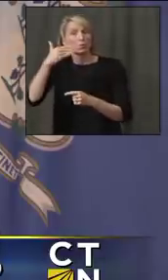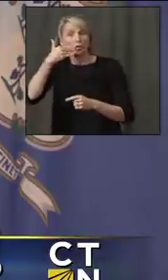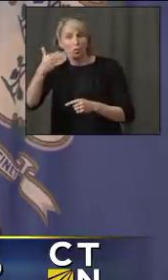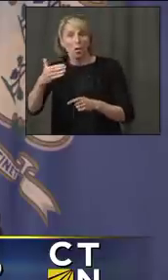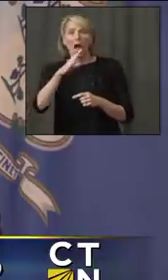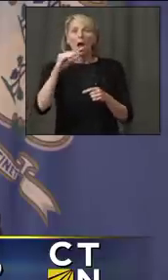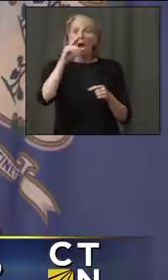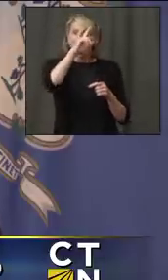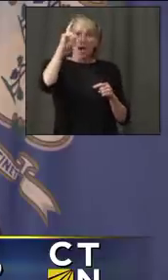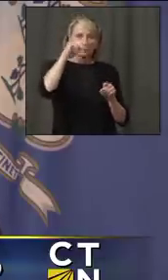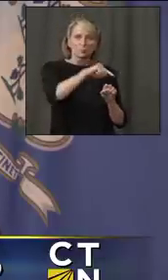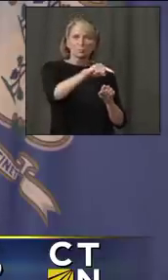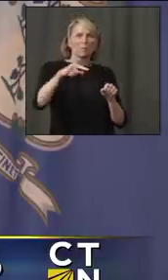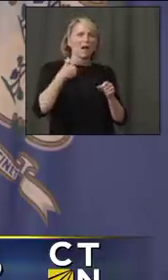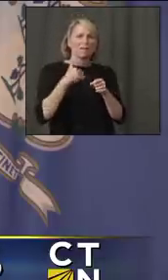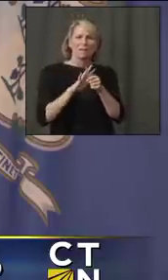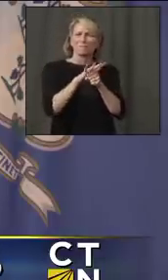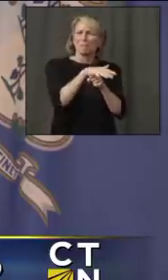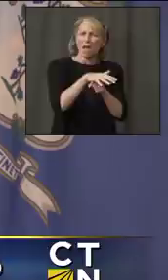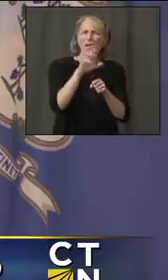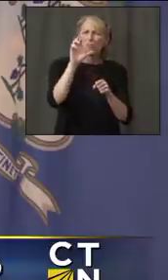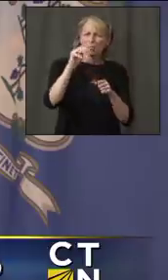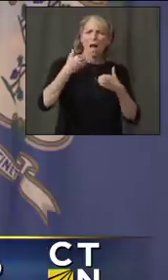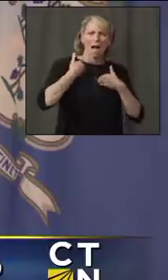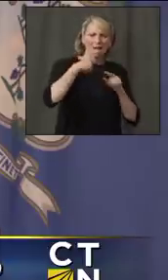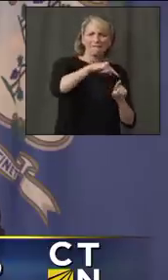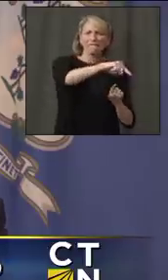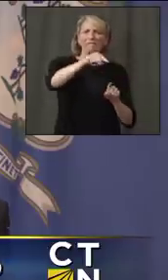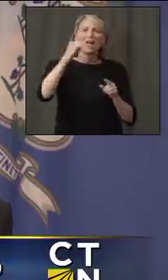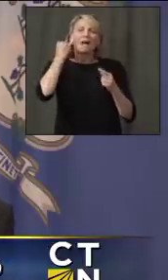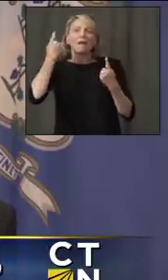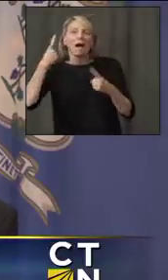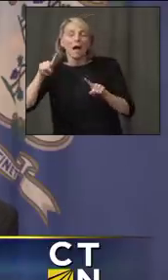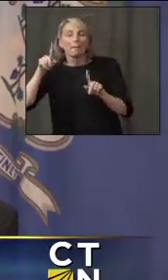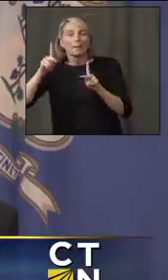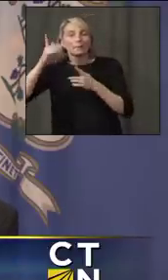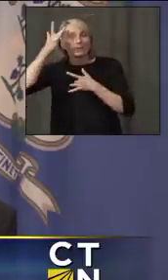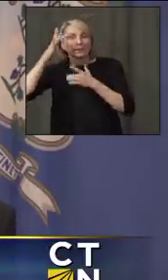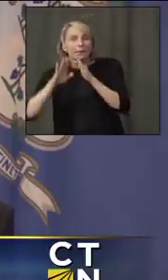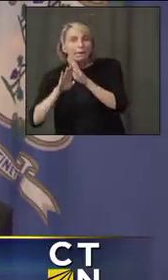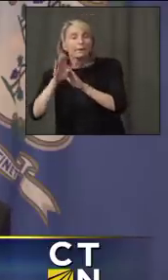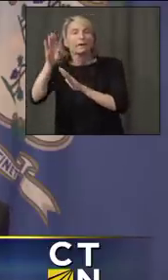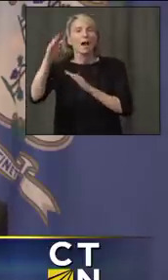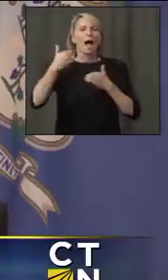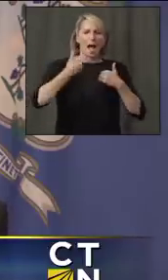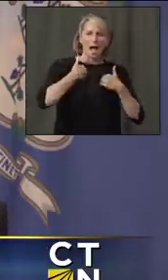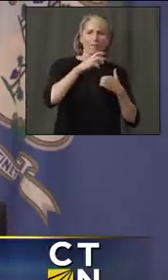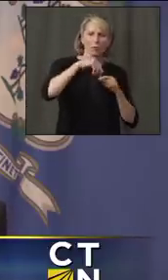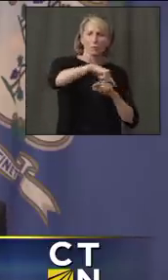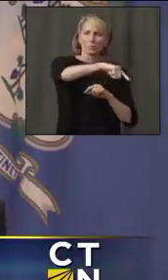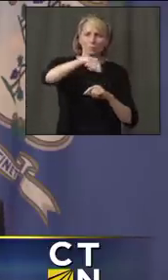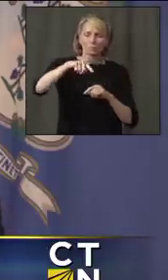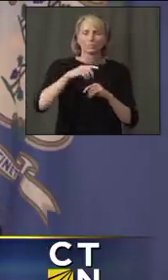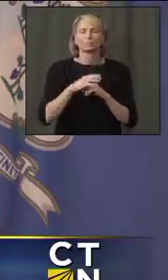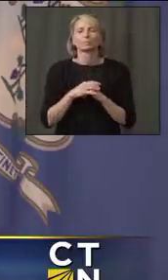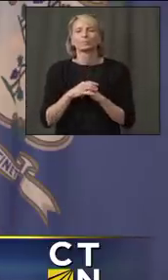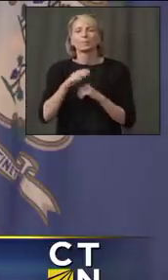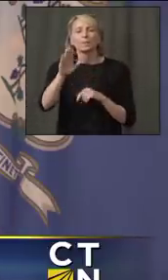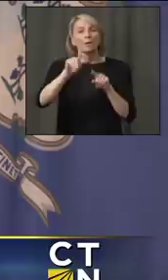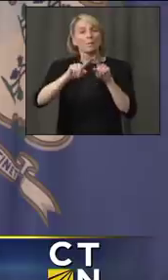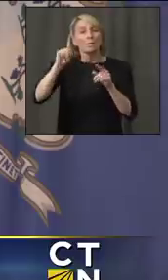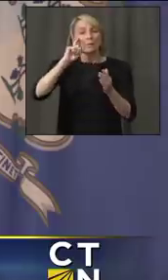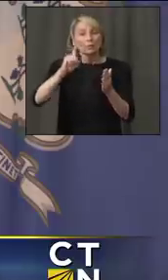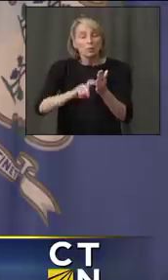of the things we've thought about is, as you look at those highly infected states where the hospitalizations are going up, not just